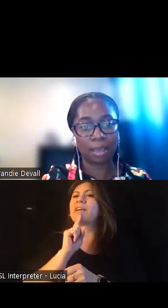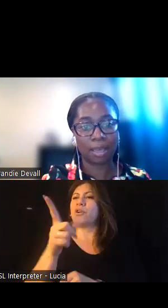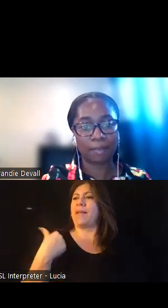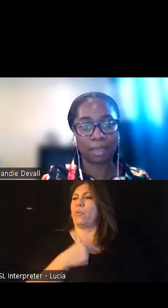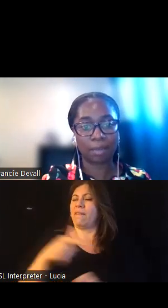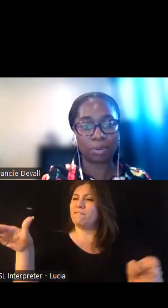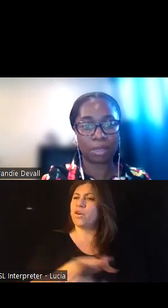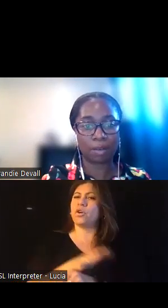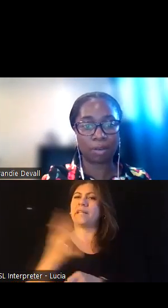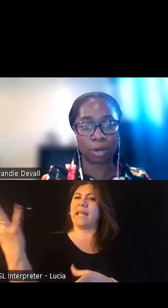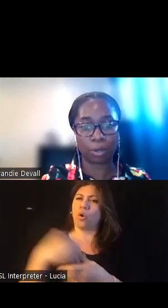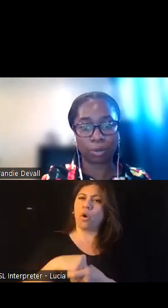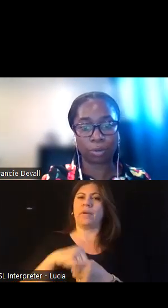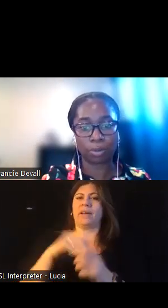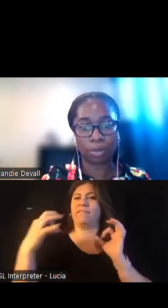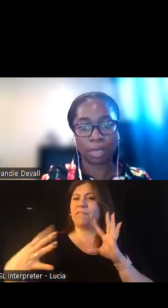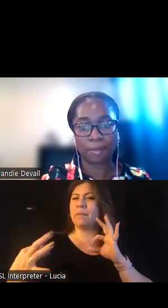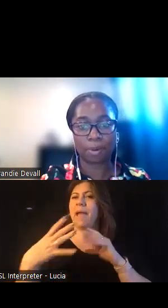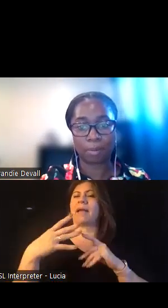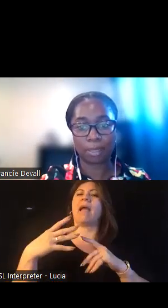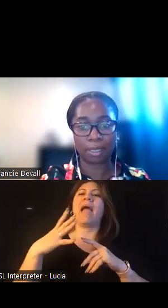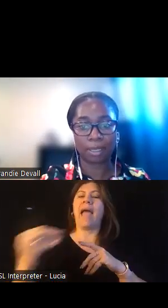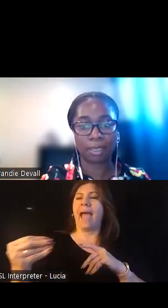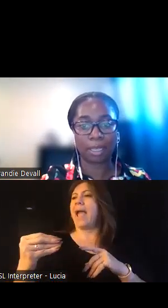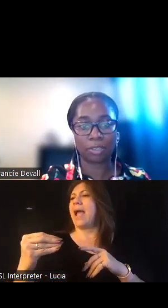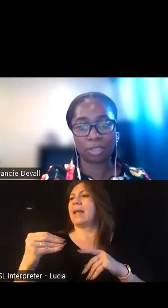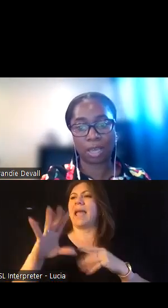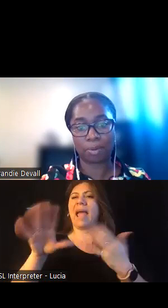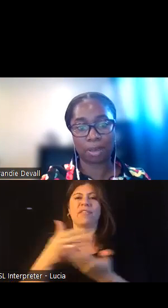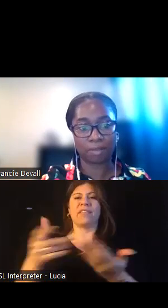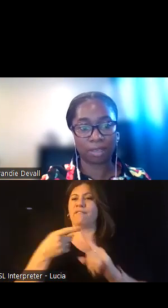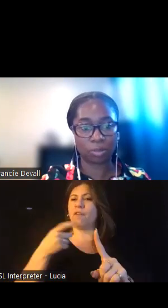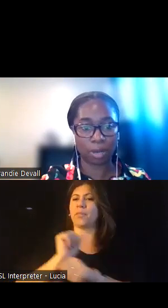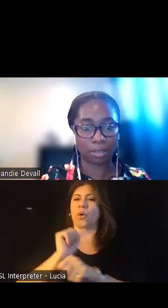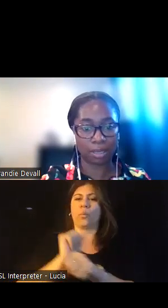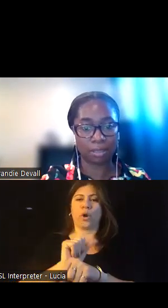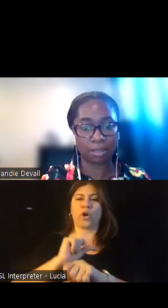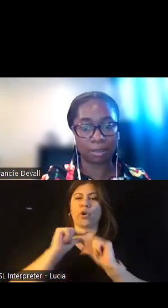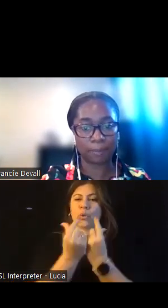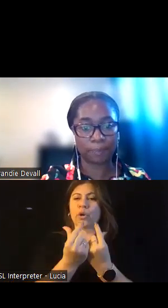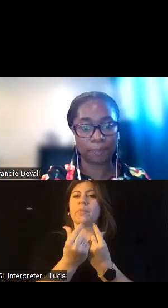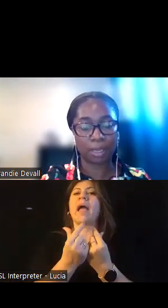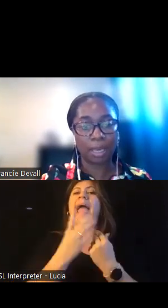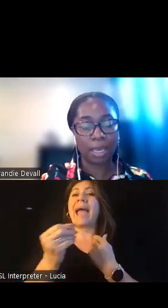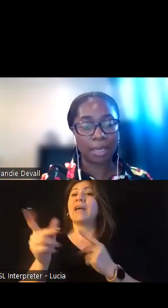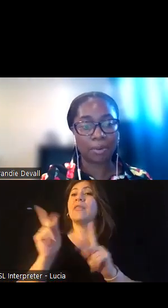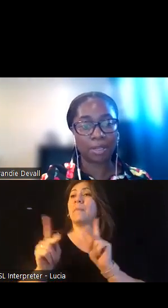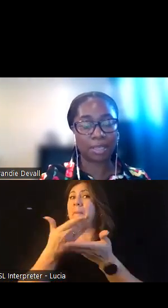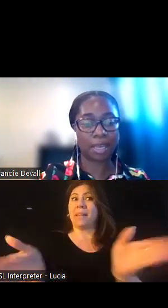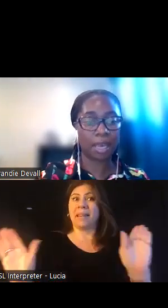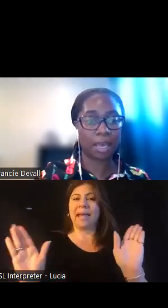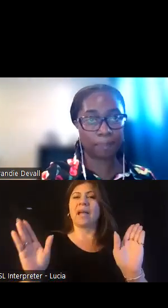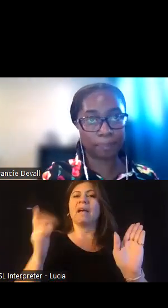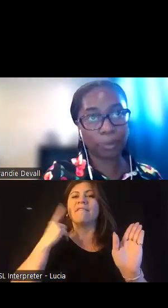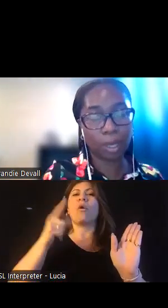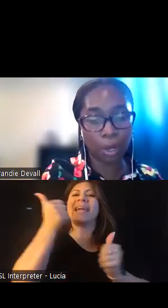feedback and the input of the work group and the public in each step of this process. And I